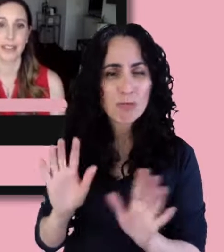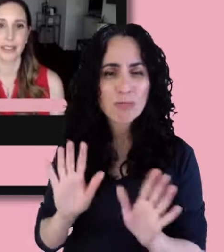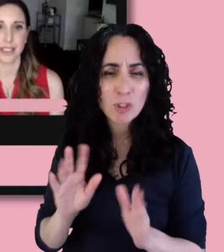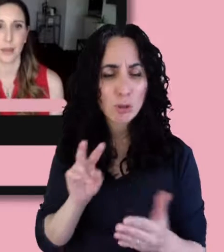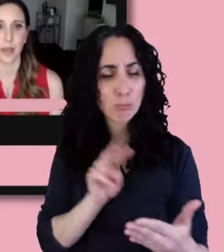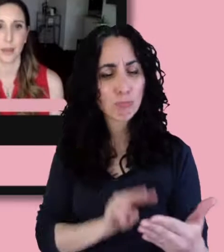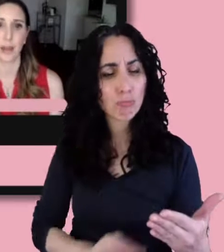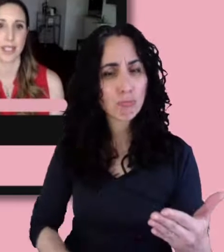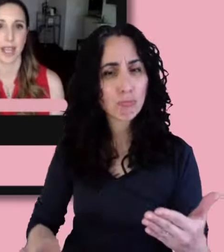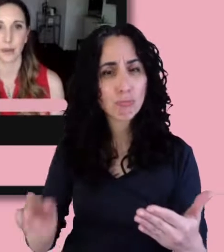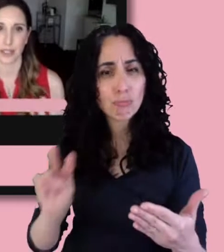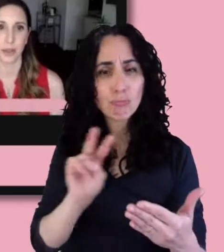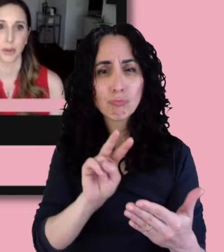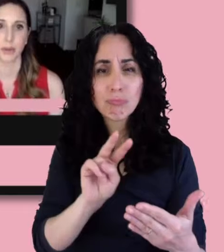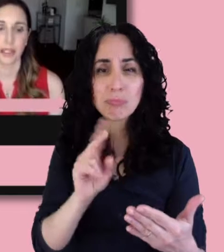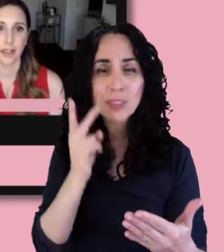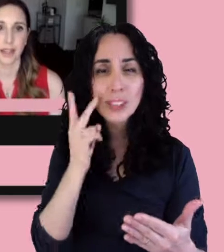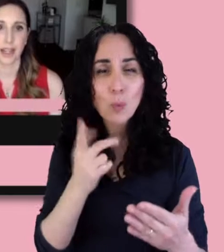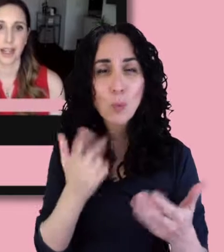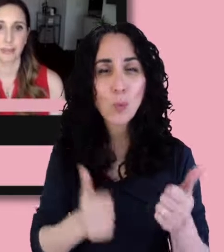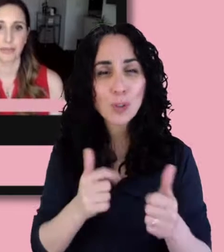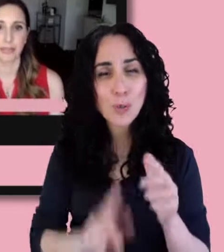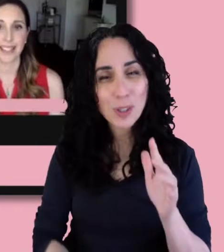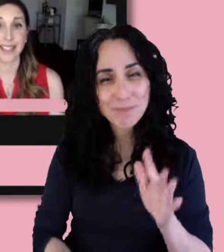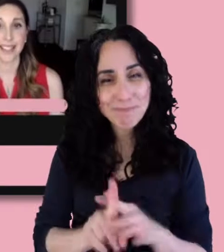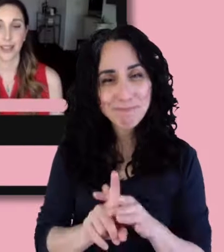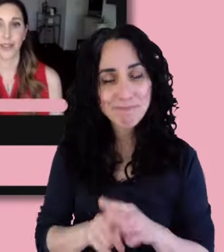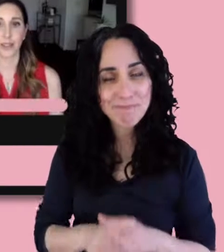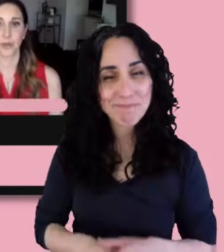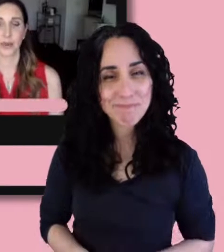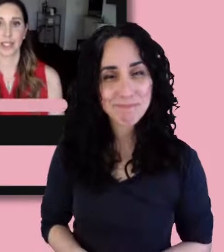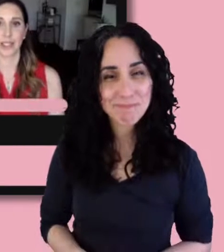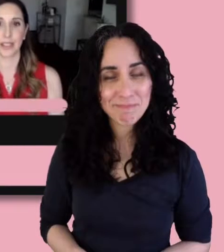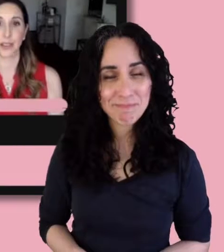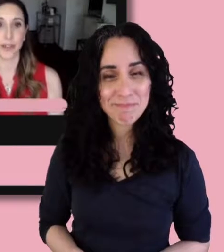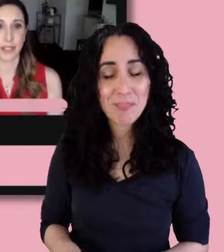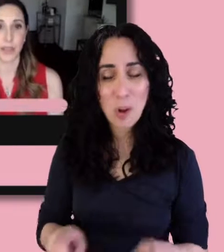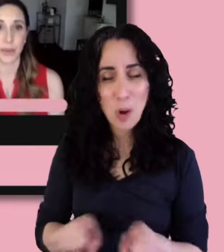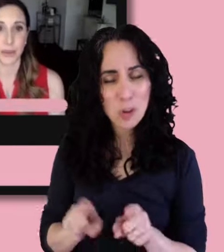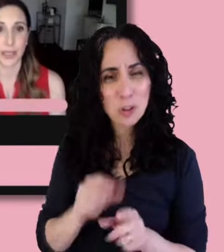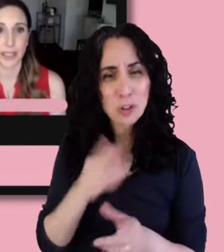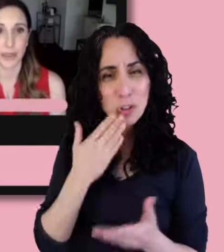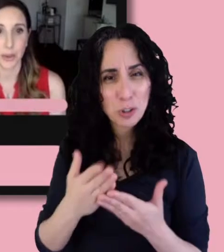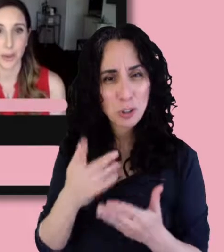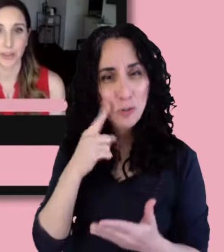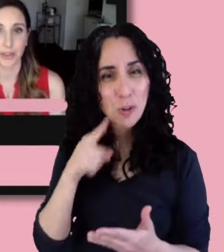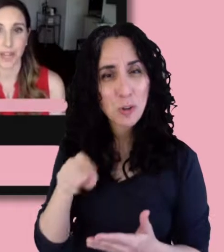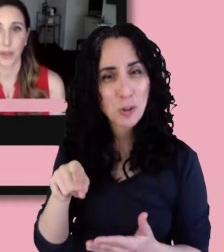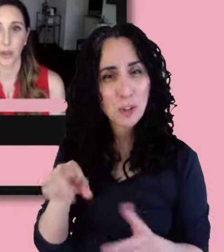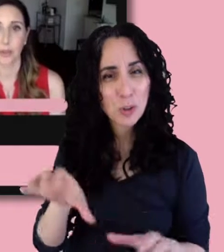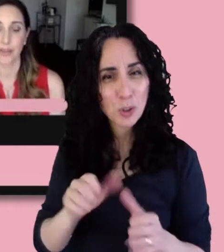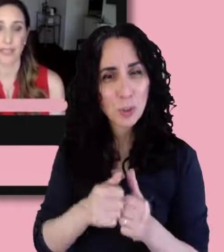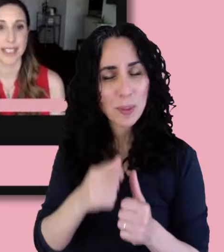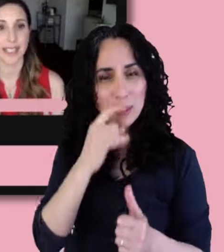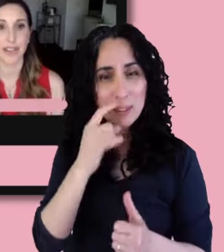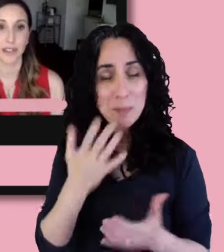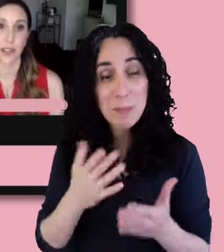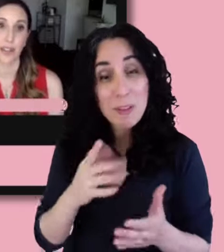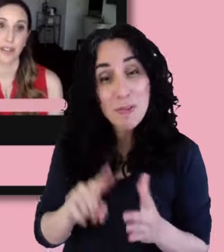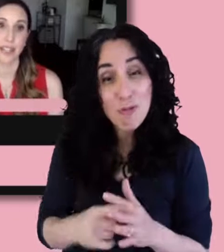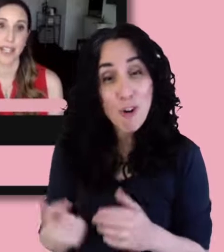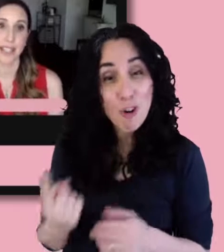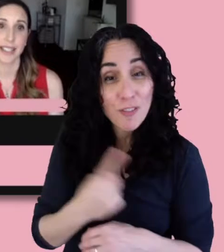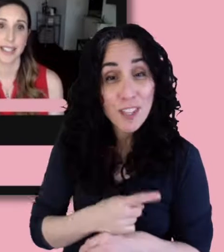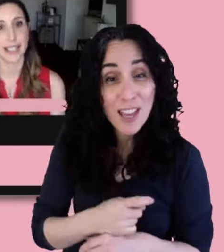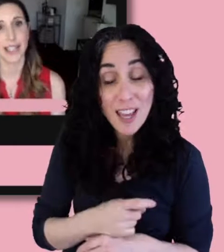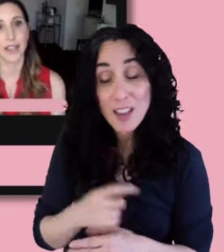at it and see what pops out to you. I think it's also a good thing to do with your kids, sort of either every day at the start of